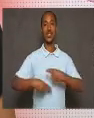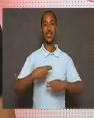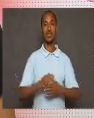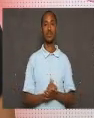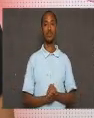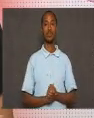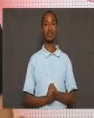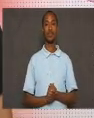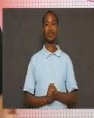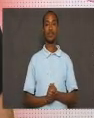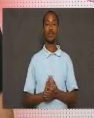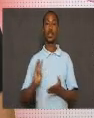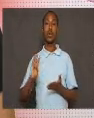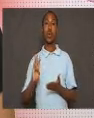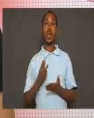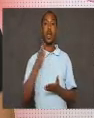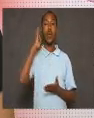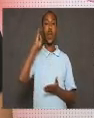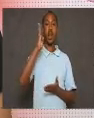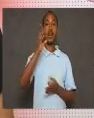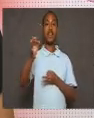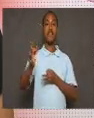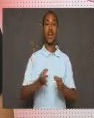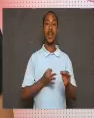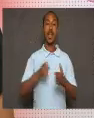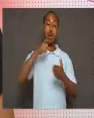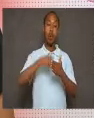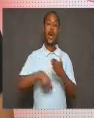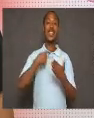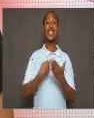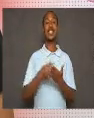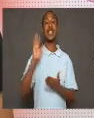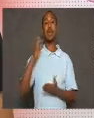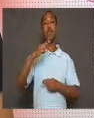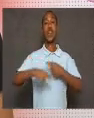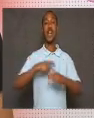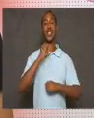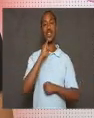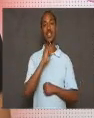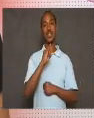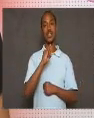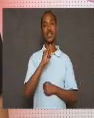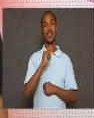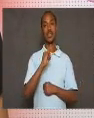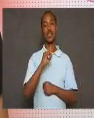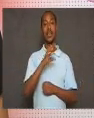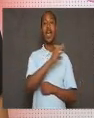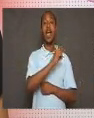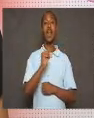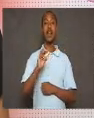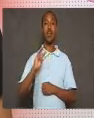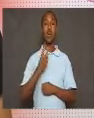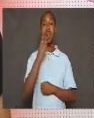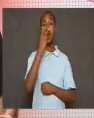reactions. We will define what this type of reaction is, and we